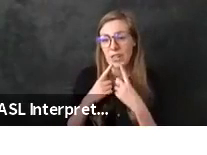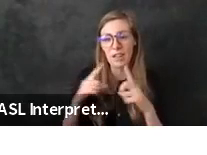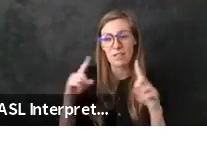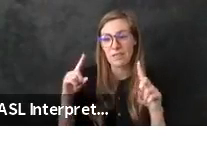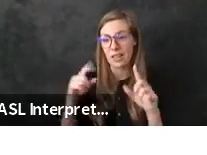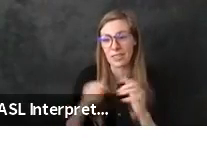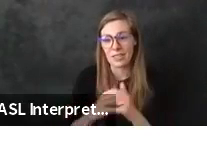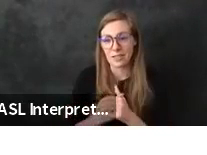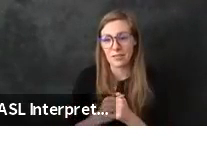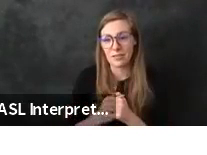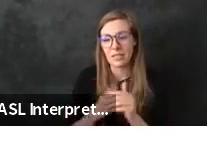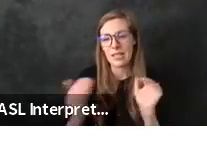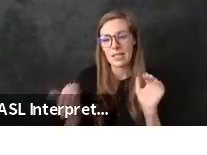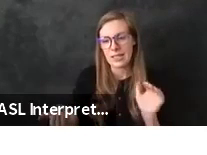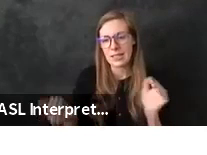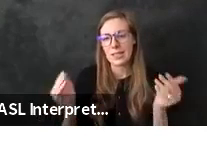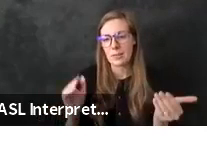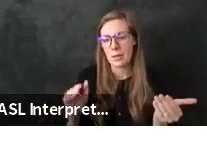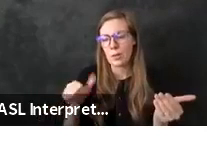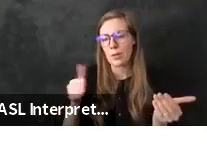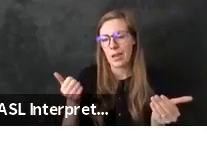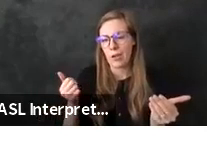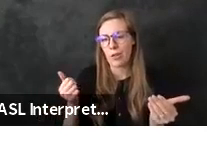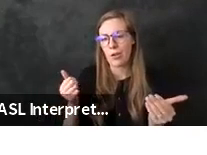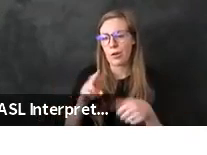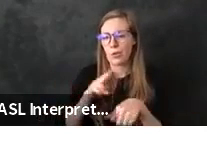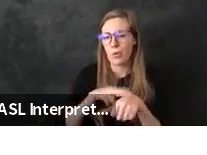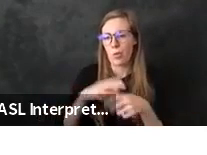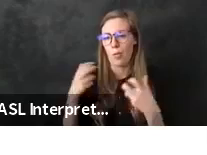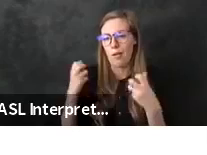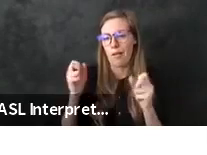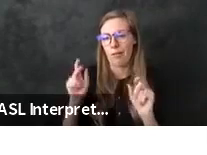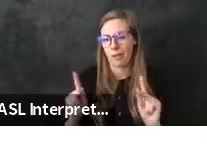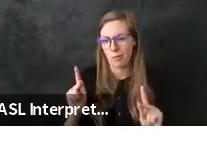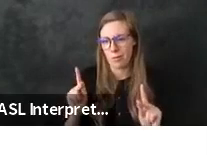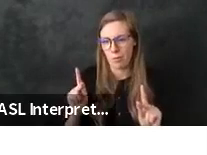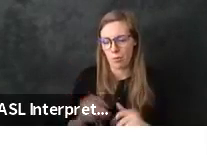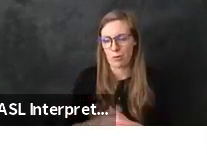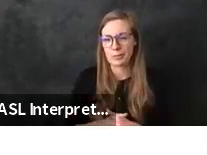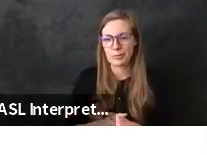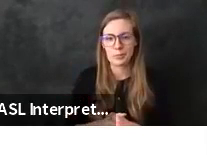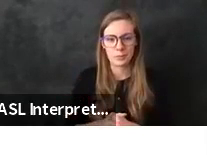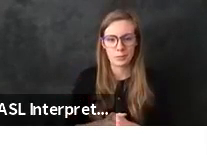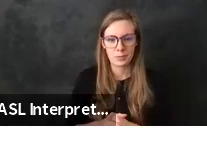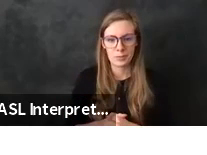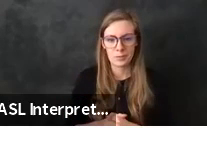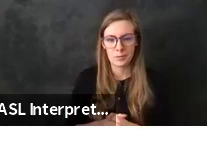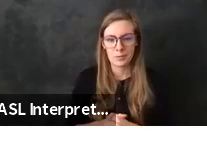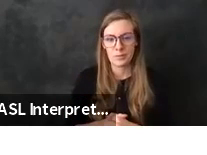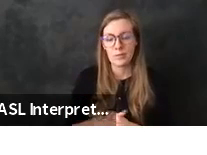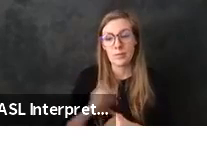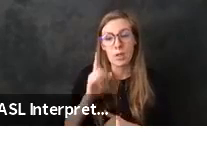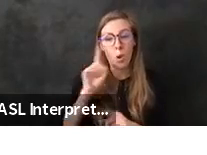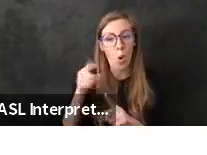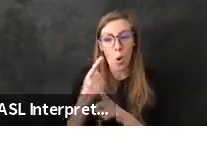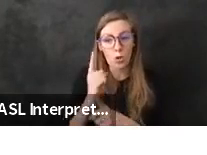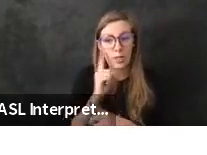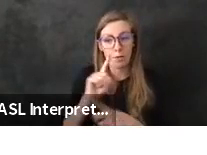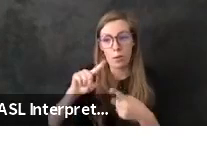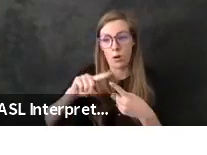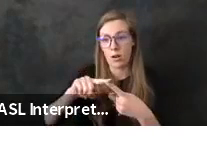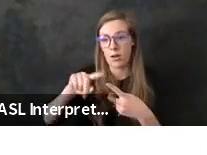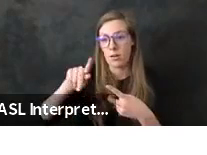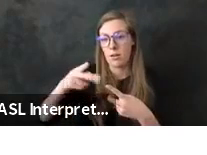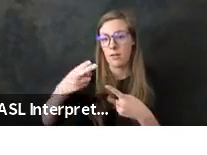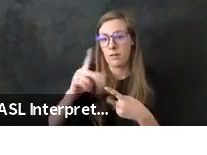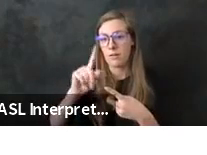don't have immunocompromised states after the second dose of the mRNA vaccines. That's Pfizer and Moderna. Oh, next